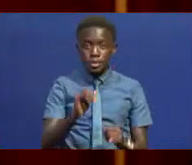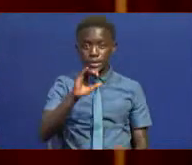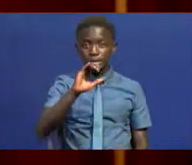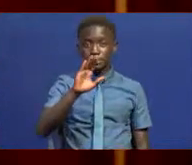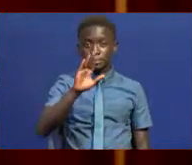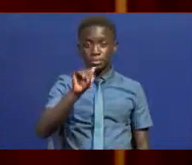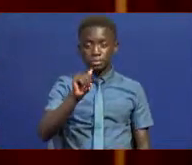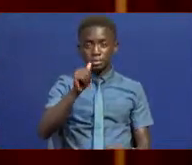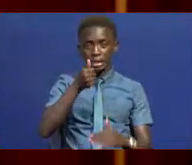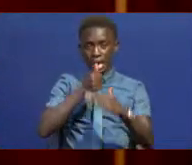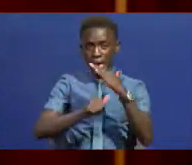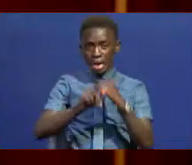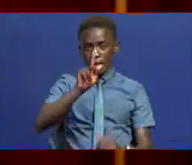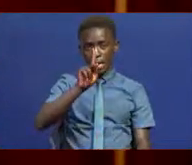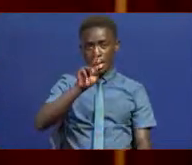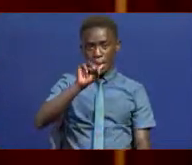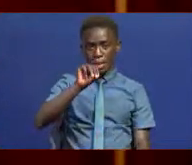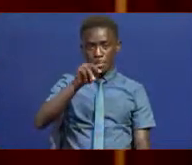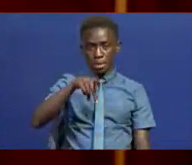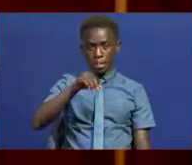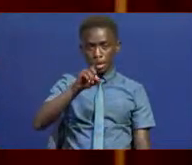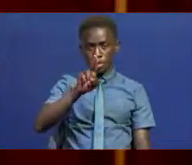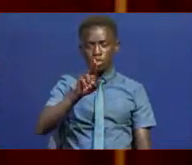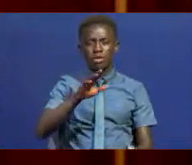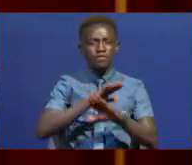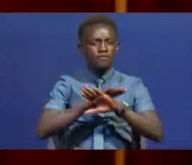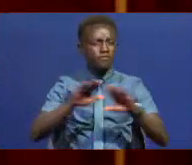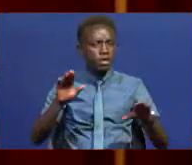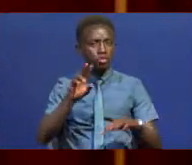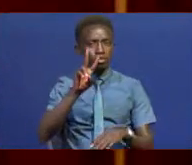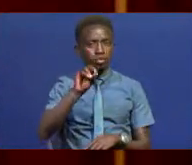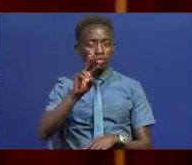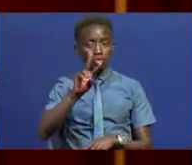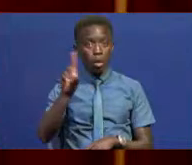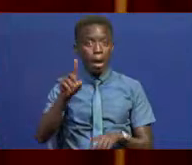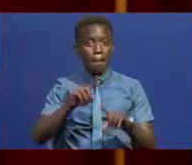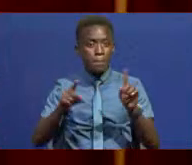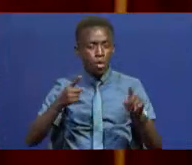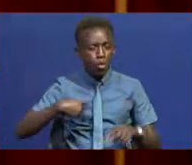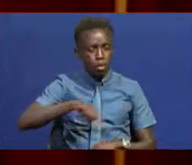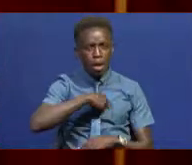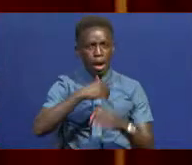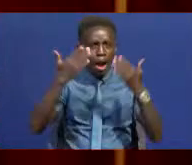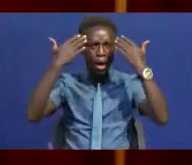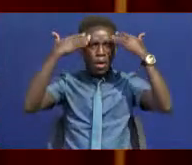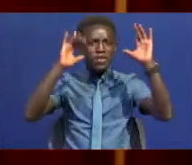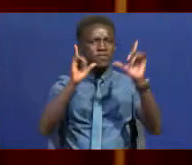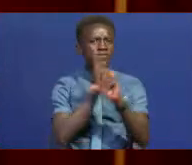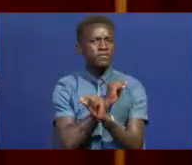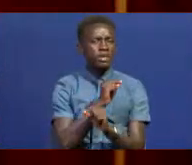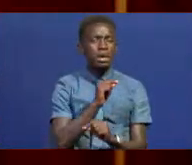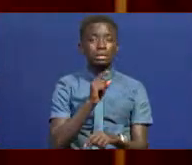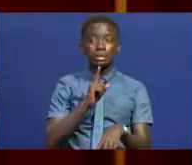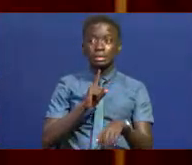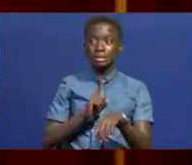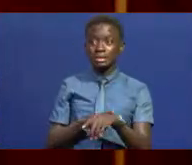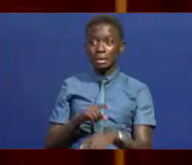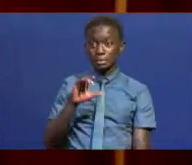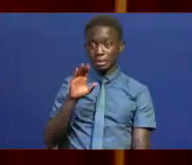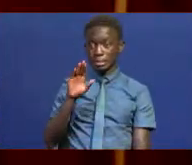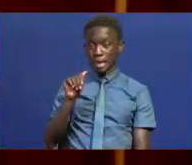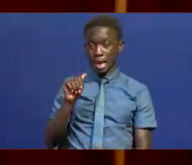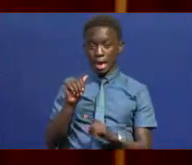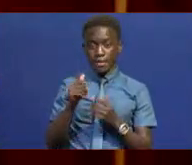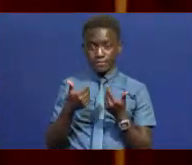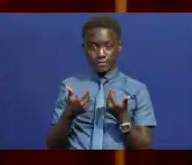in 2021. But we are aware that from the Ministry of Labour, is that once a CBA lapses, until a new one